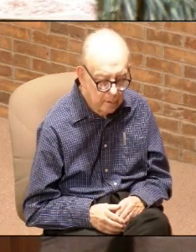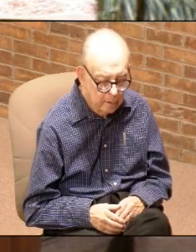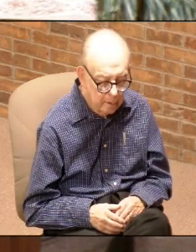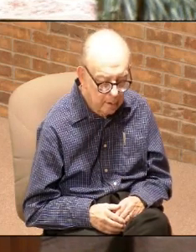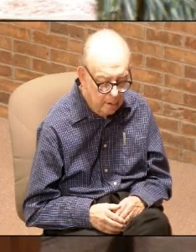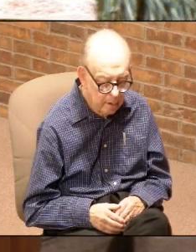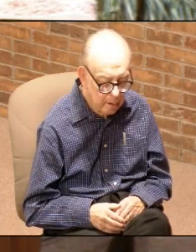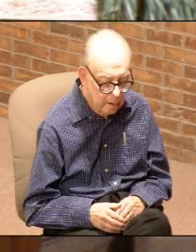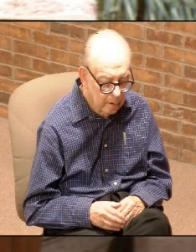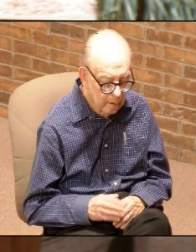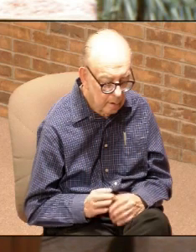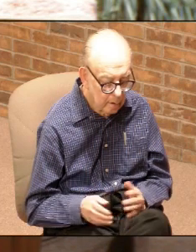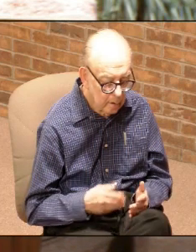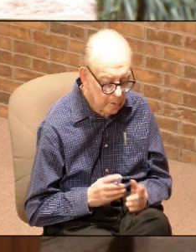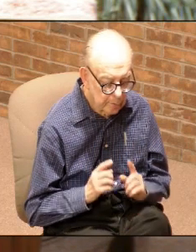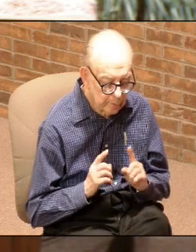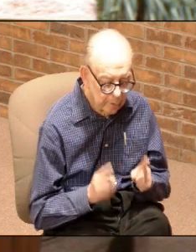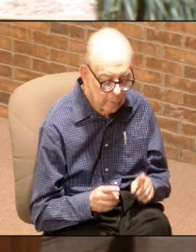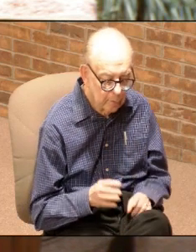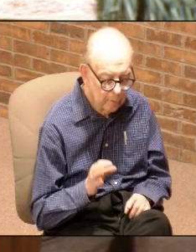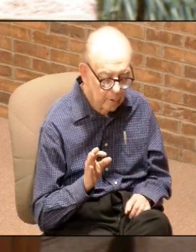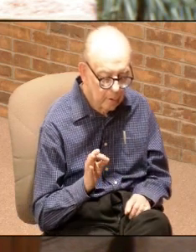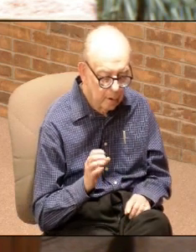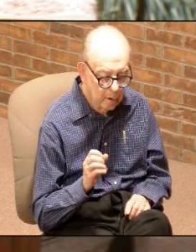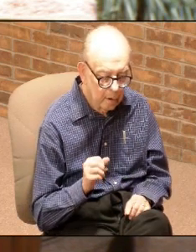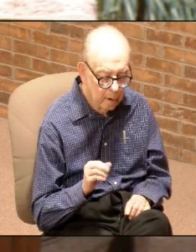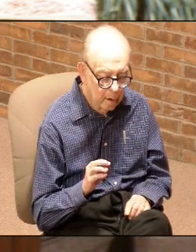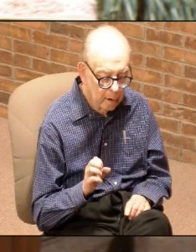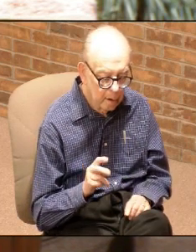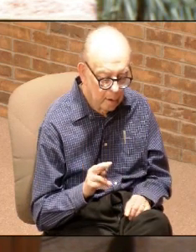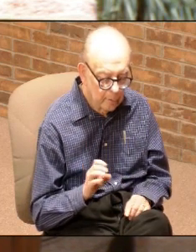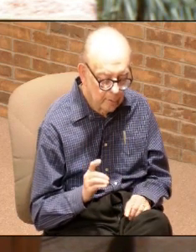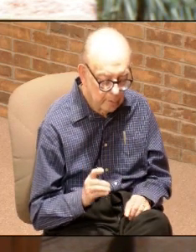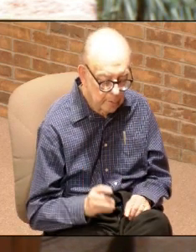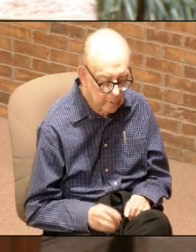but always go forward and walk forward.